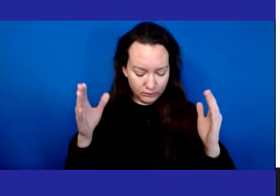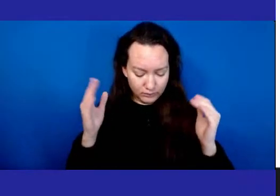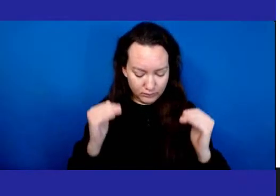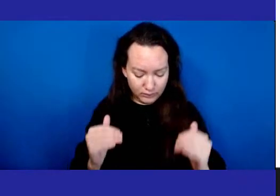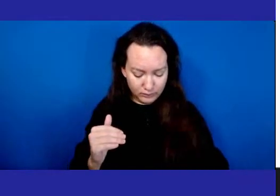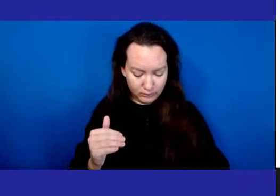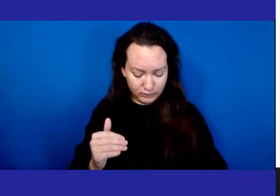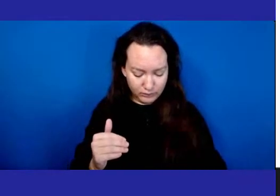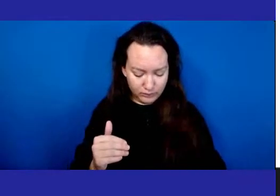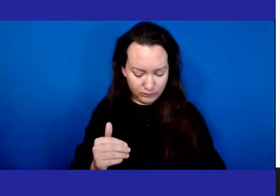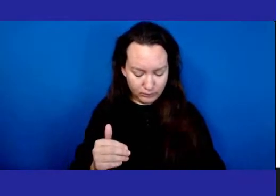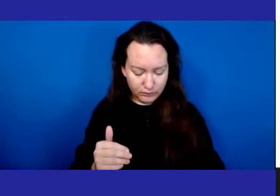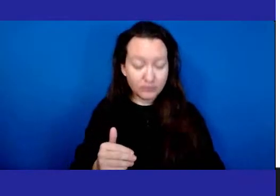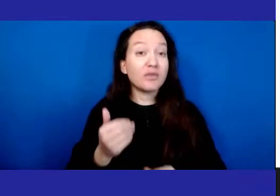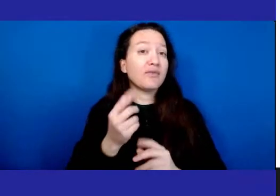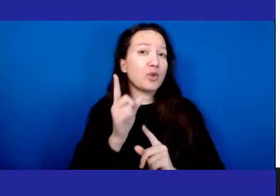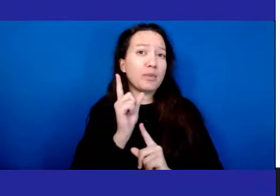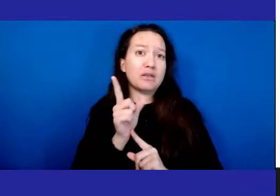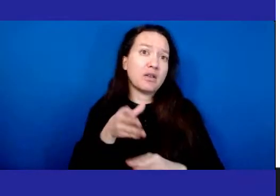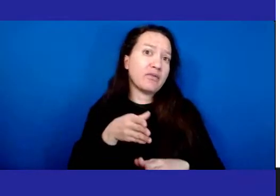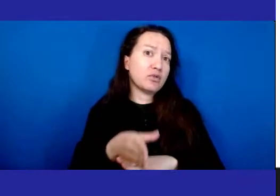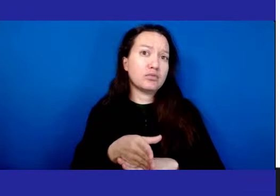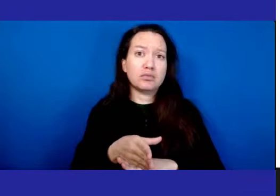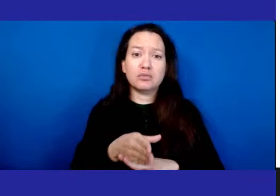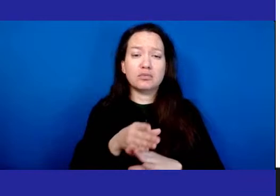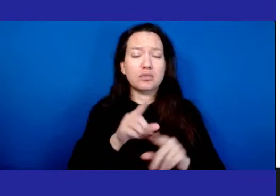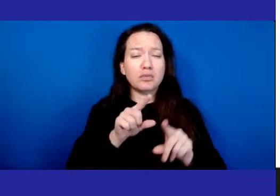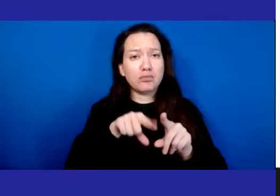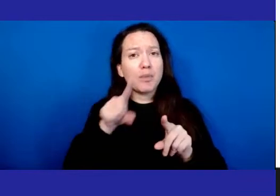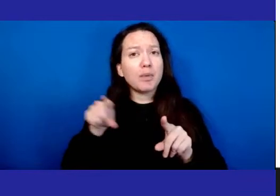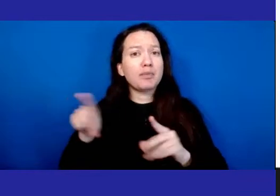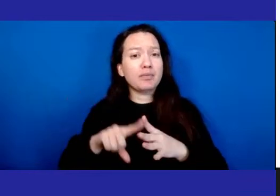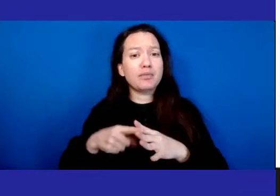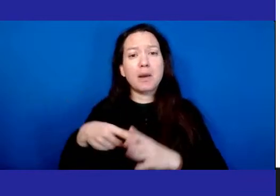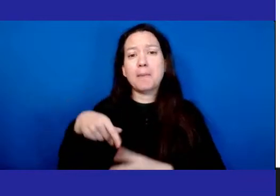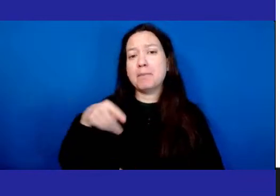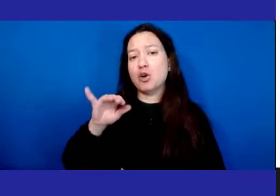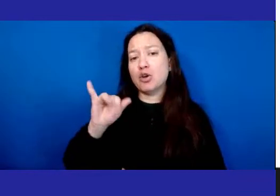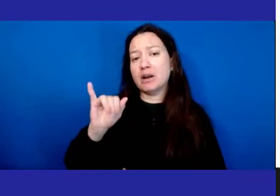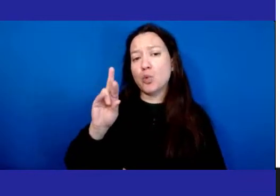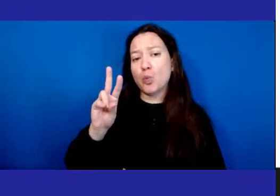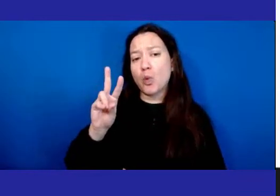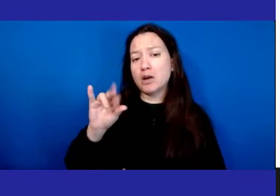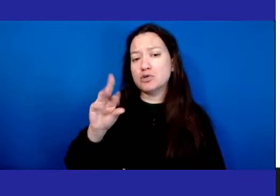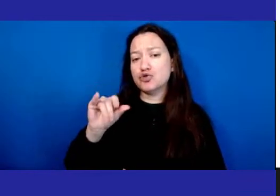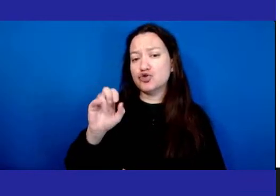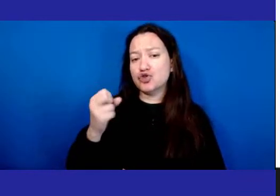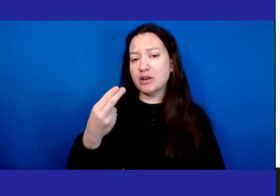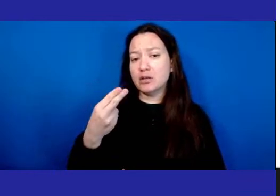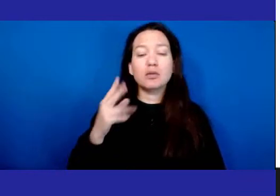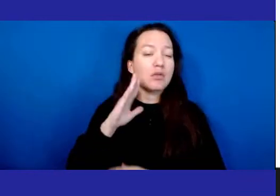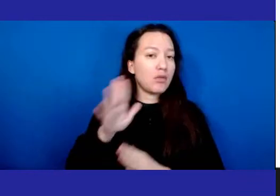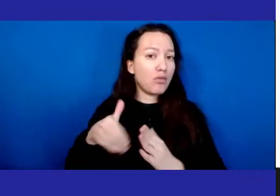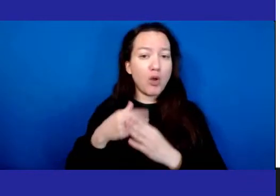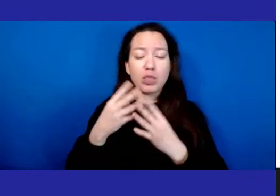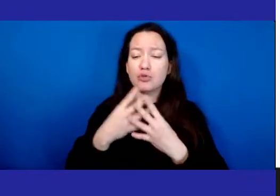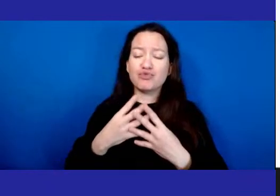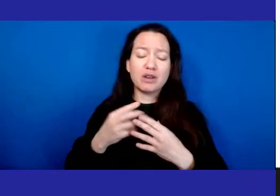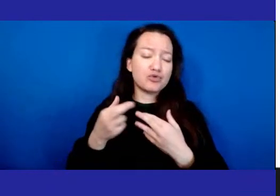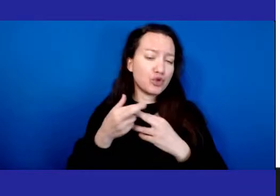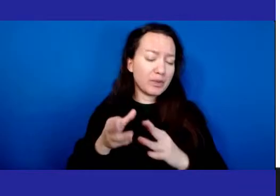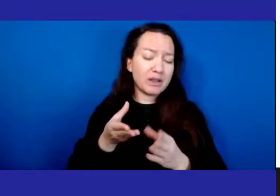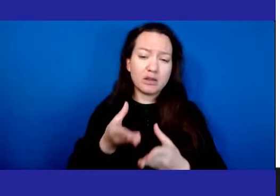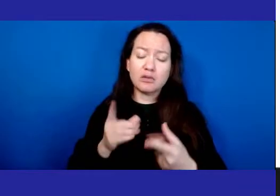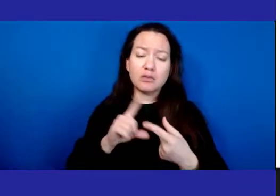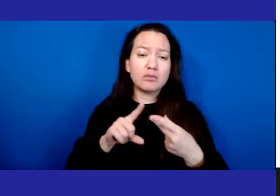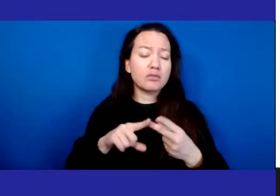And then pretty much a few minutes after that tracing is going, then PeriWatch Vigilance. So this will be in all of our triage rooms, all of our